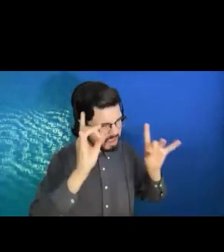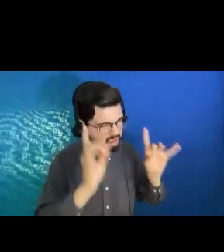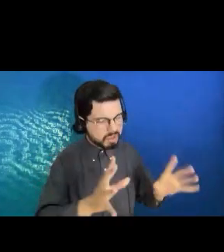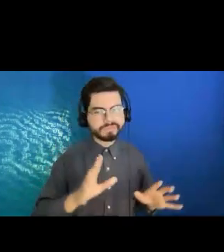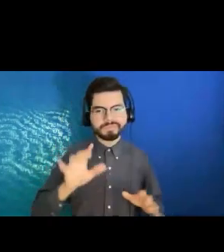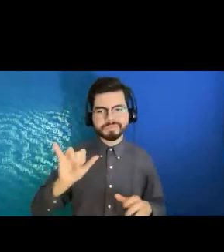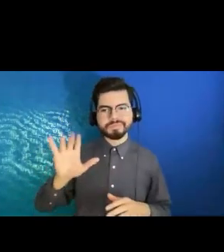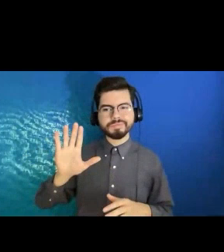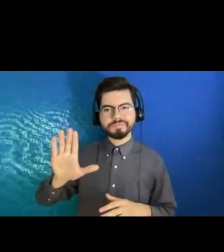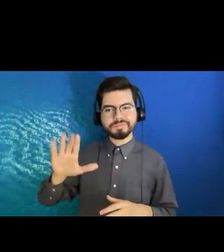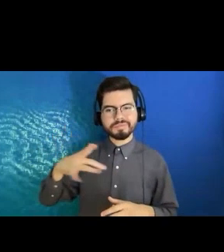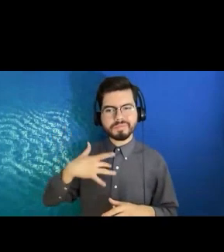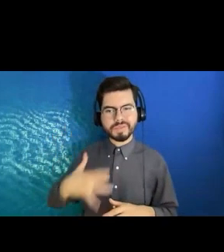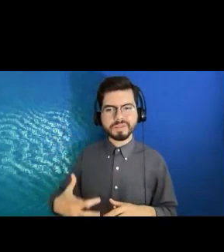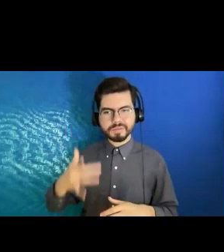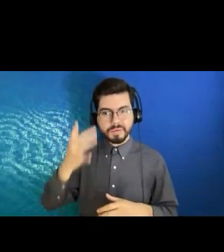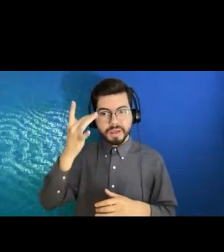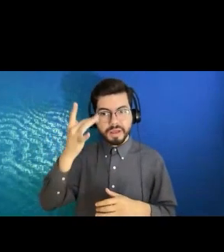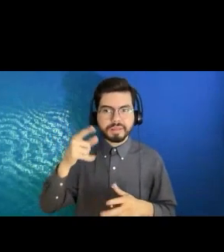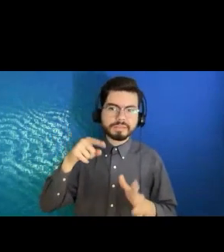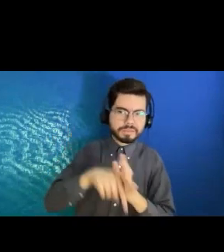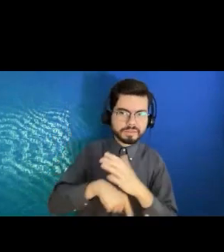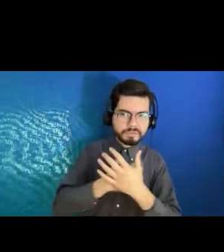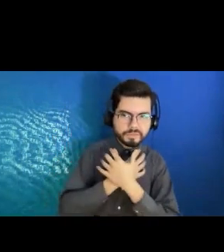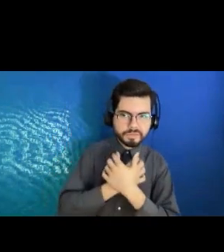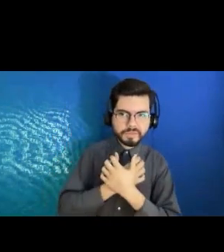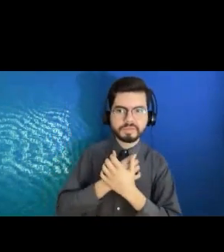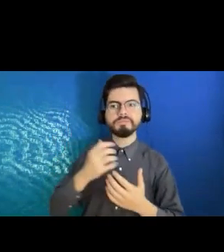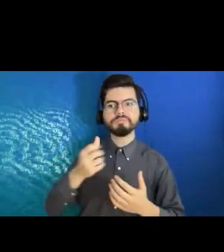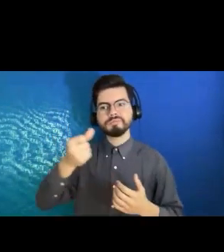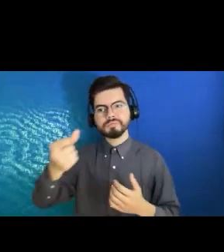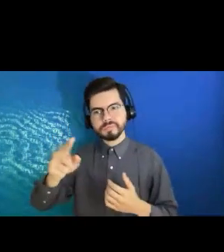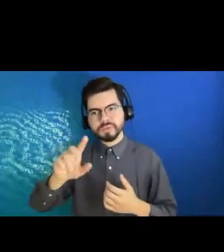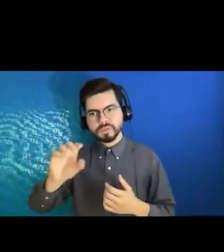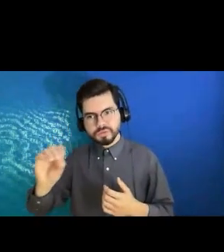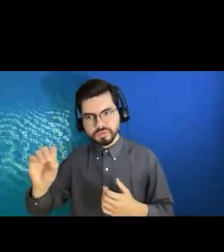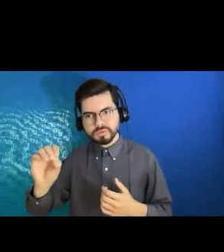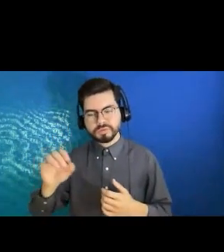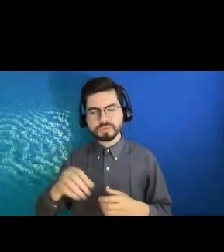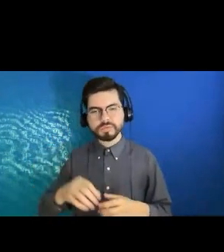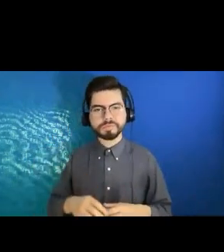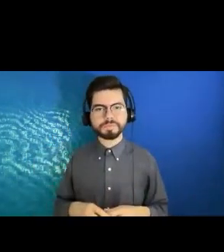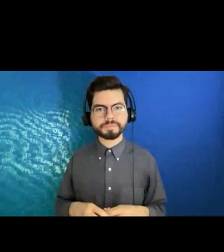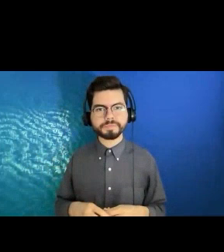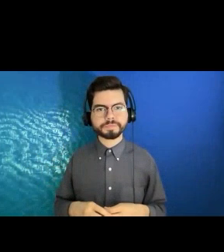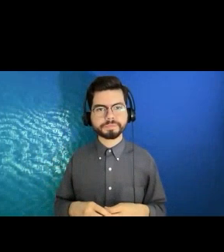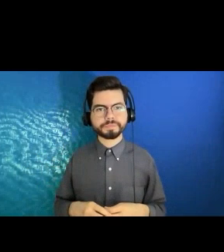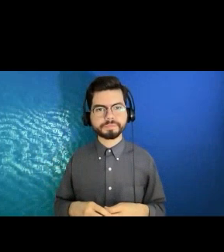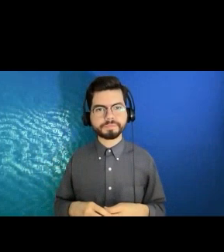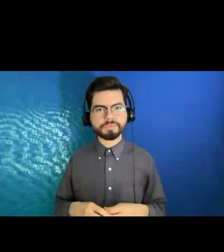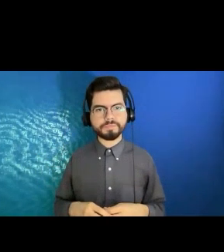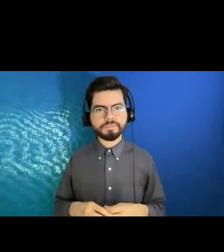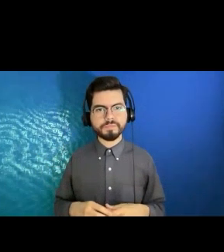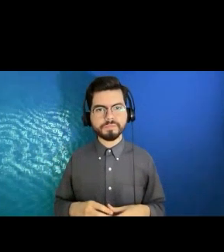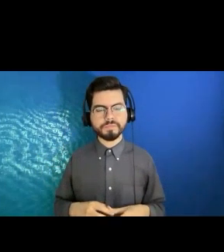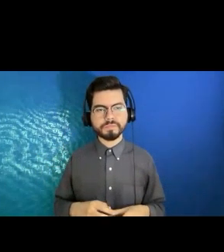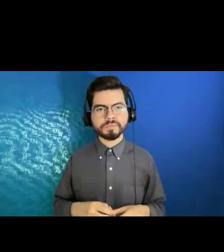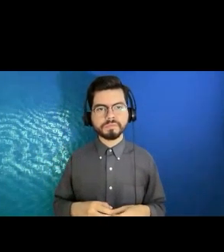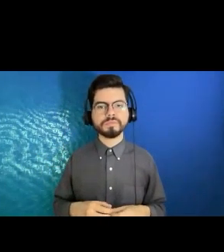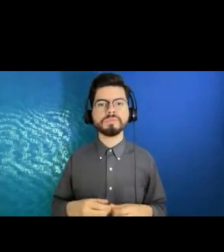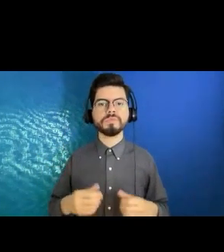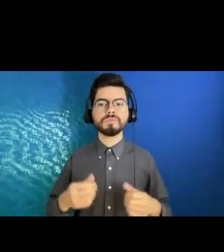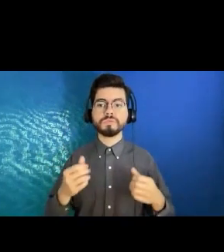later. Our road corridors are kind of a transition zone. We manage for both people and bears. Roads are obviously